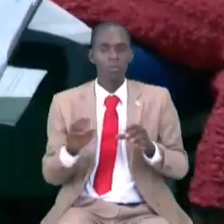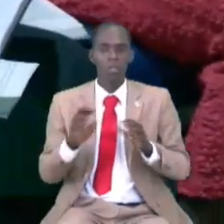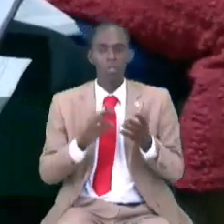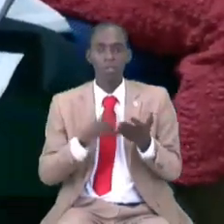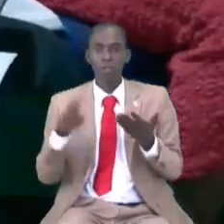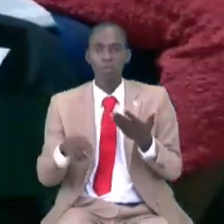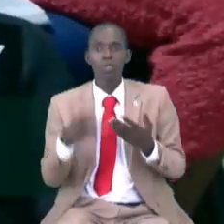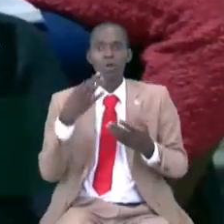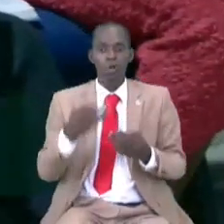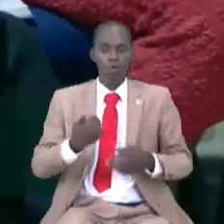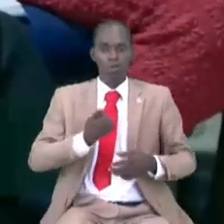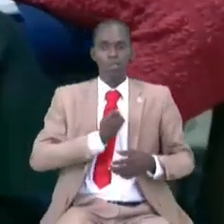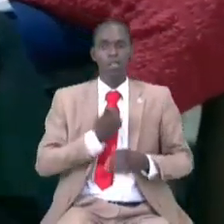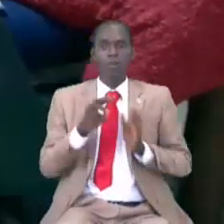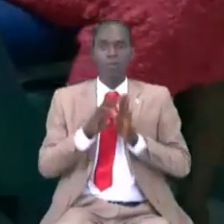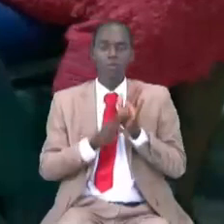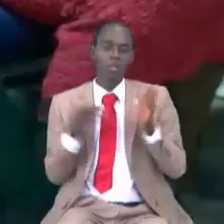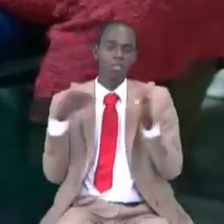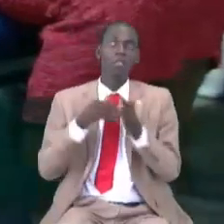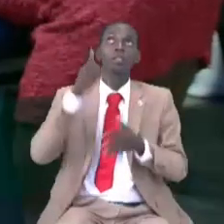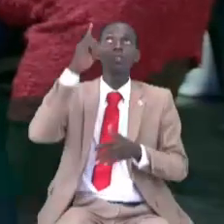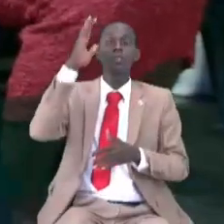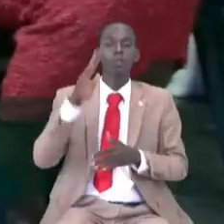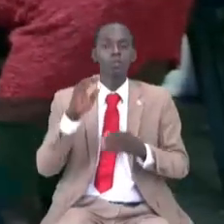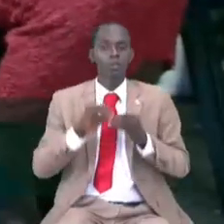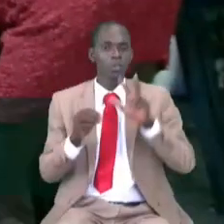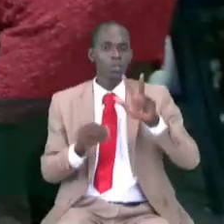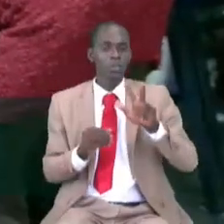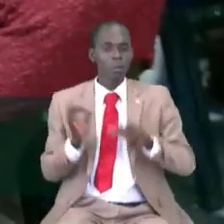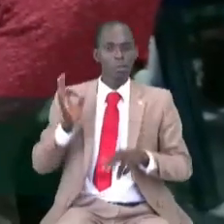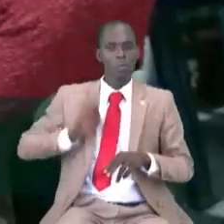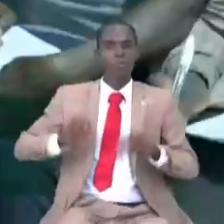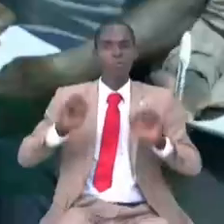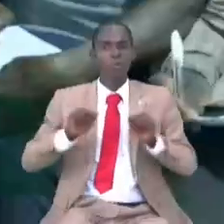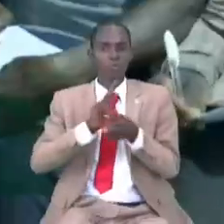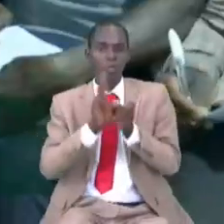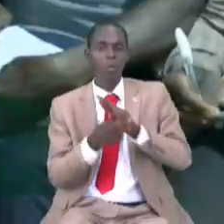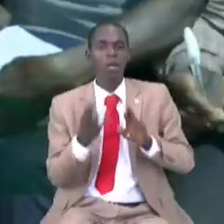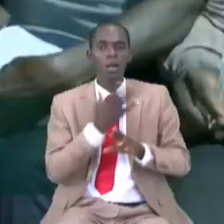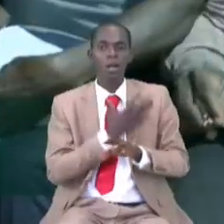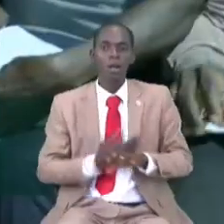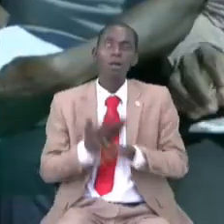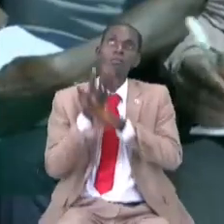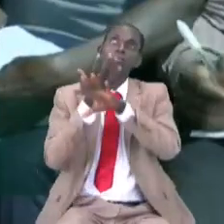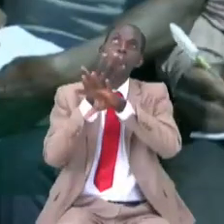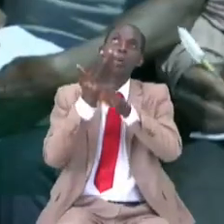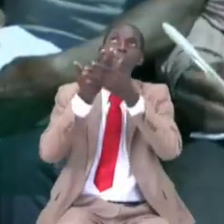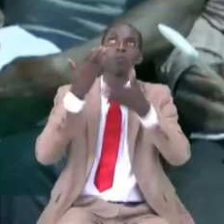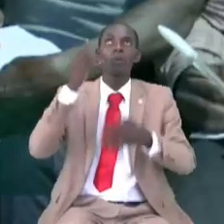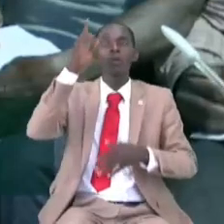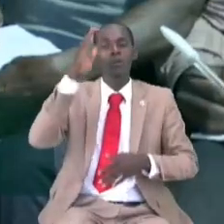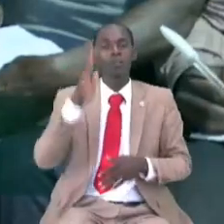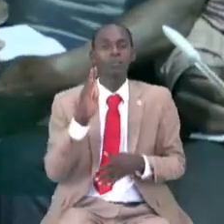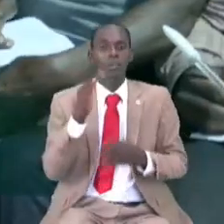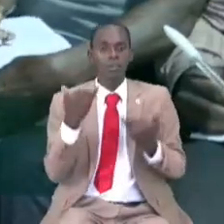profitable repentance and supplication before God. Let's look at number one there. Number one is